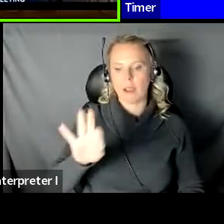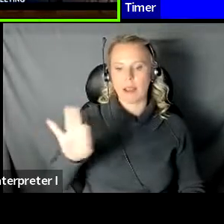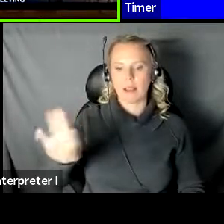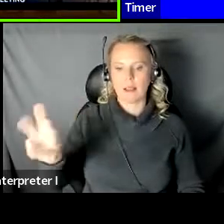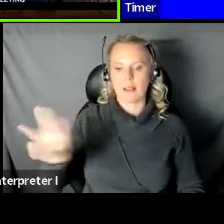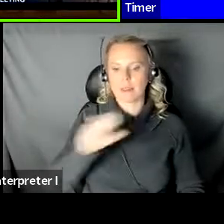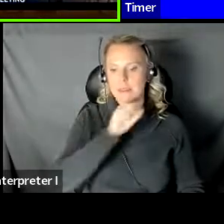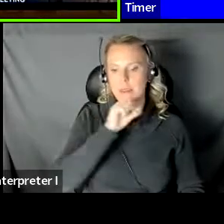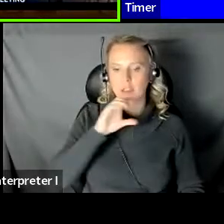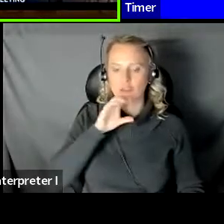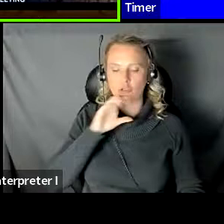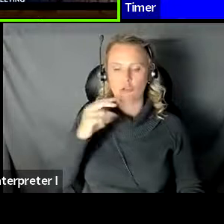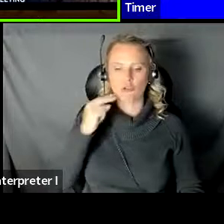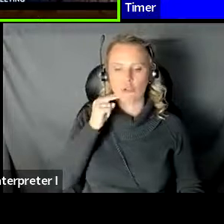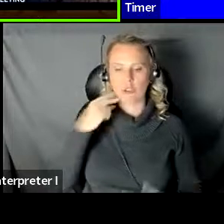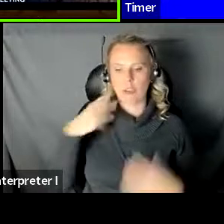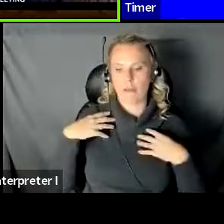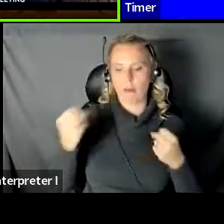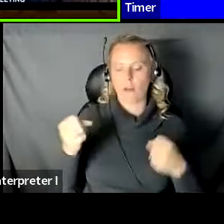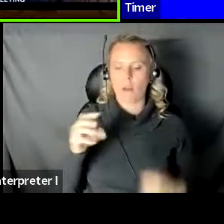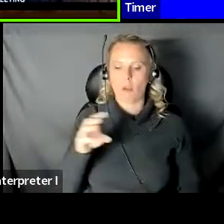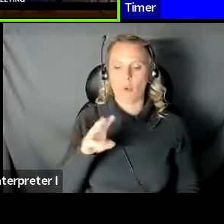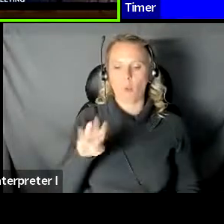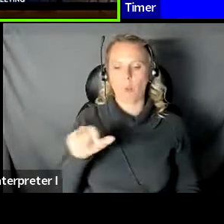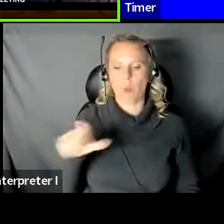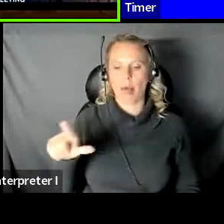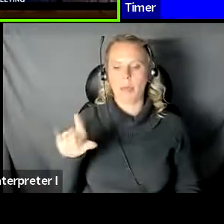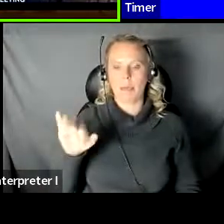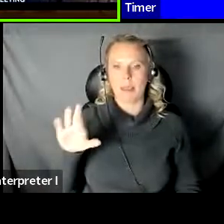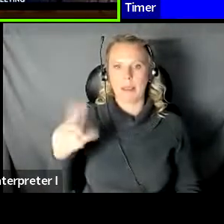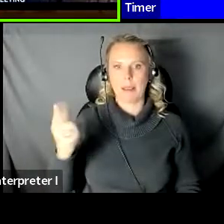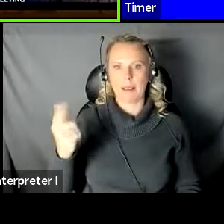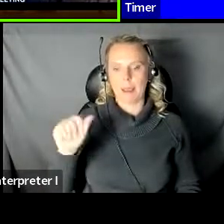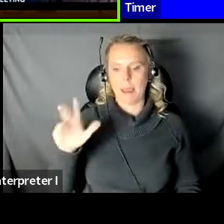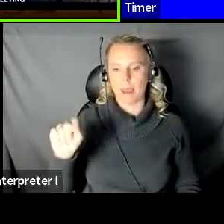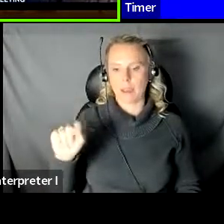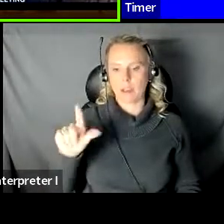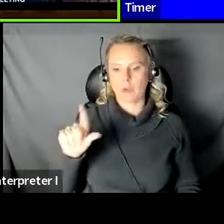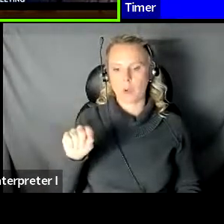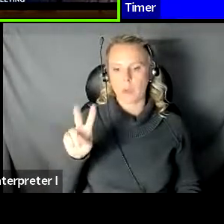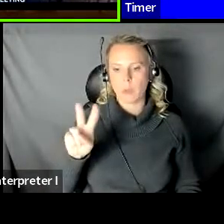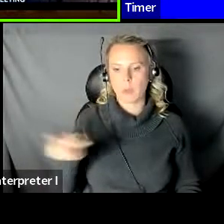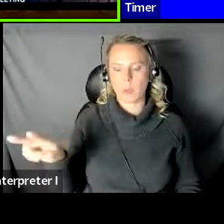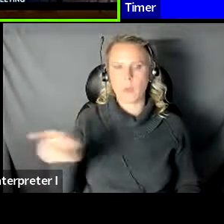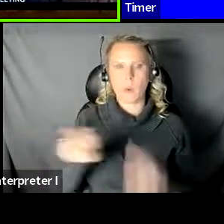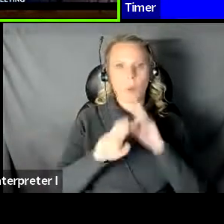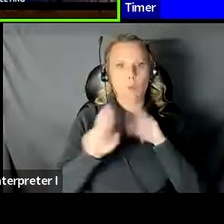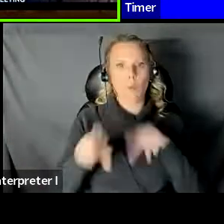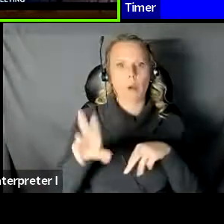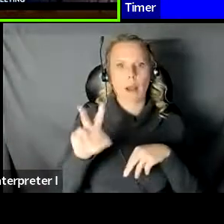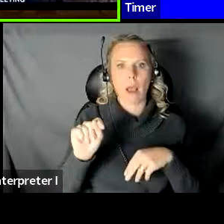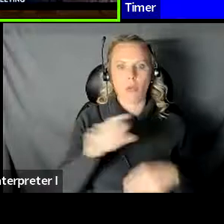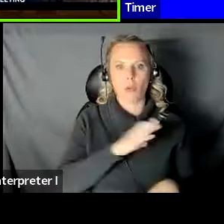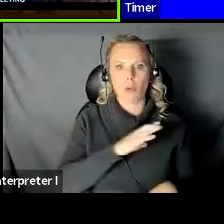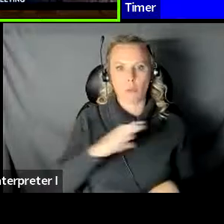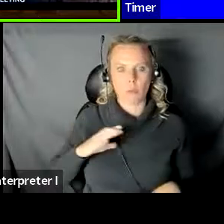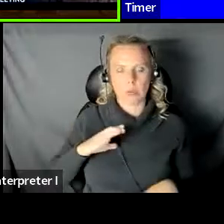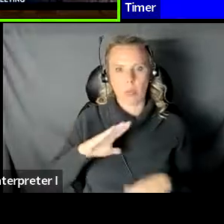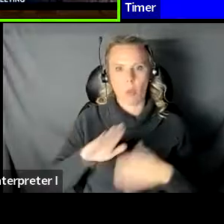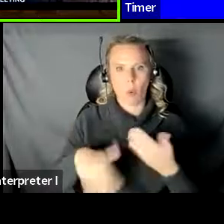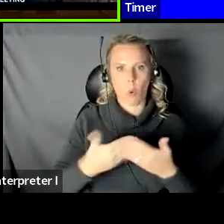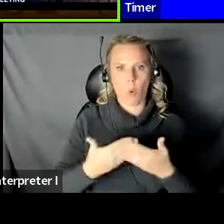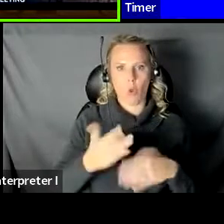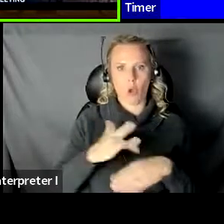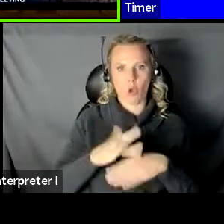Senior Nutrition, Health, and Wellbeing Act of 2022. This bill was reported out through the Committee of the Whole earlier